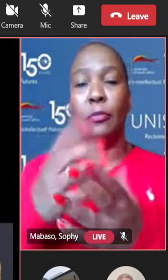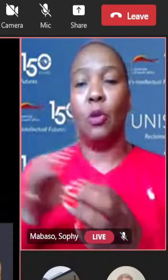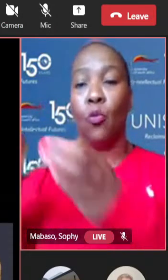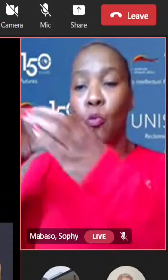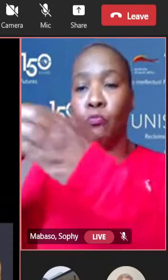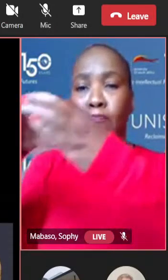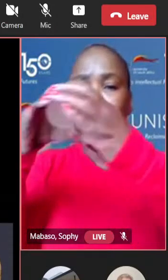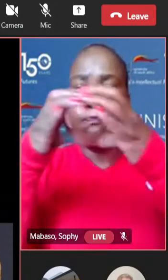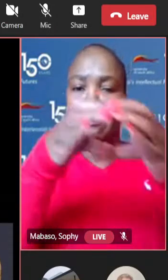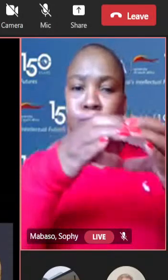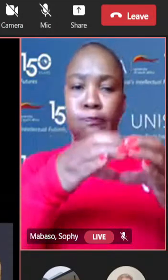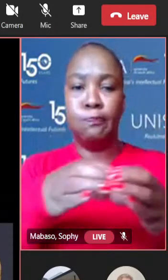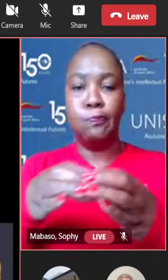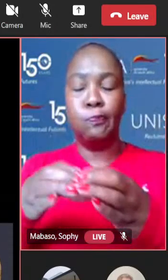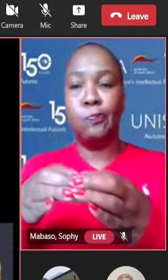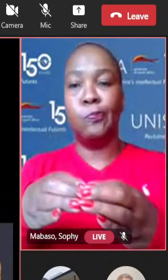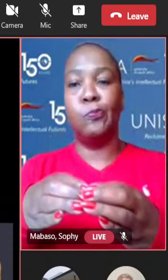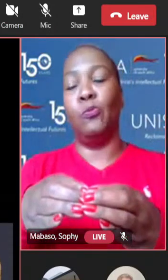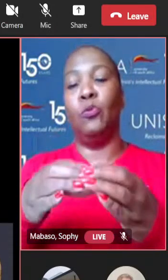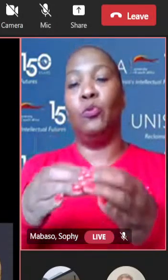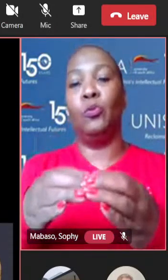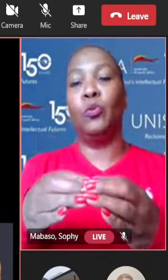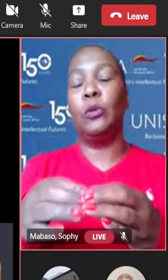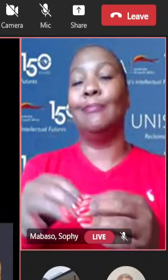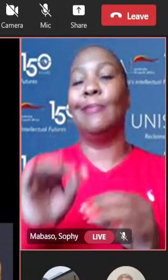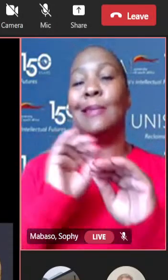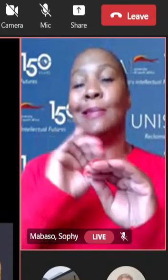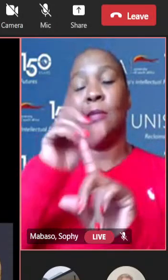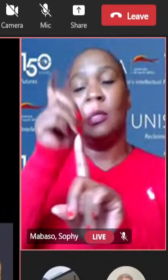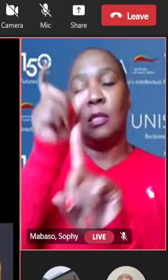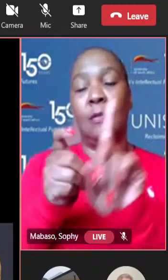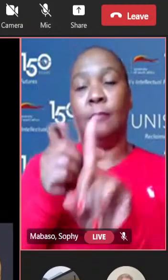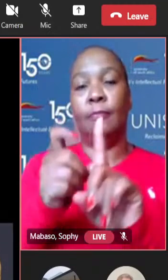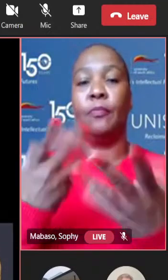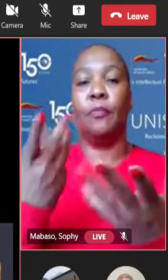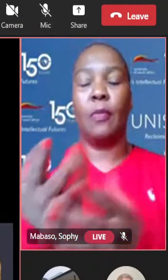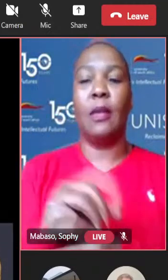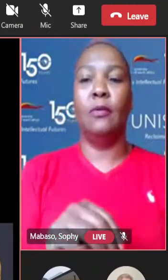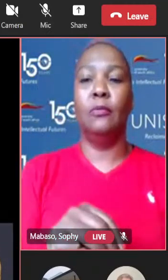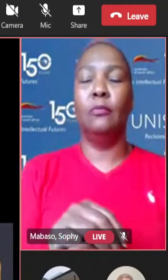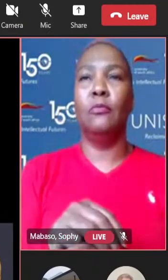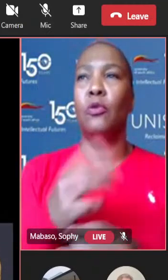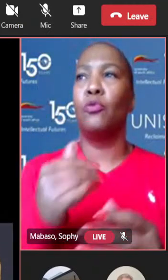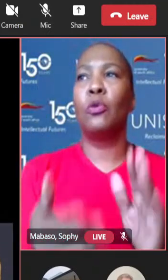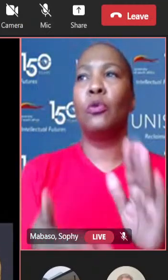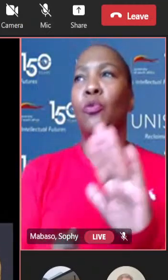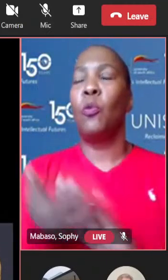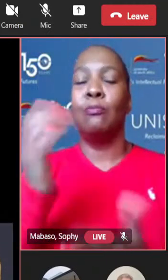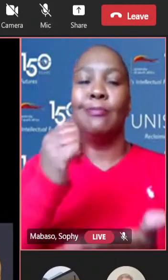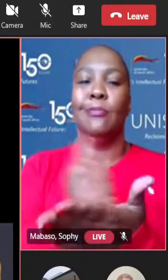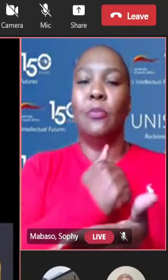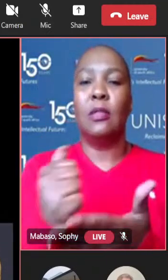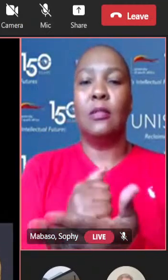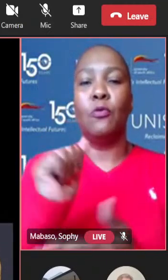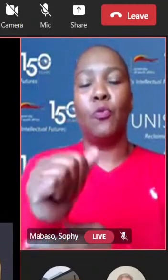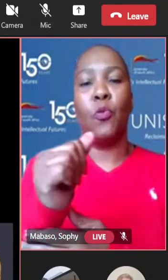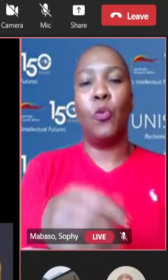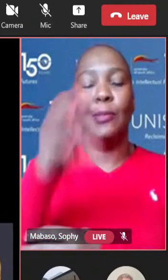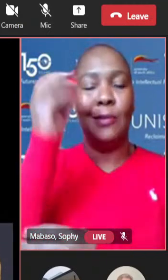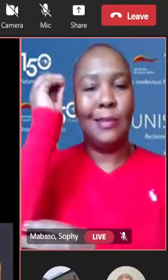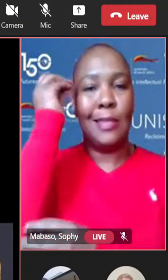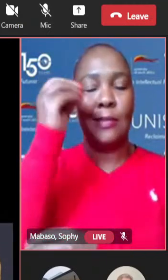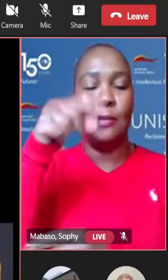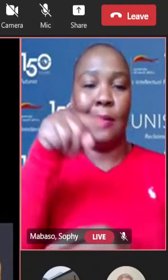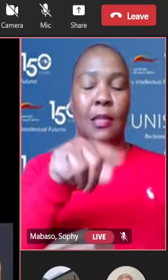a tutor. So it happens, you don't have to go and register your interest in this one. It